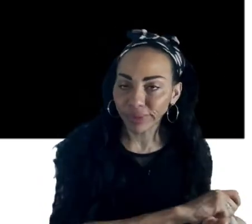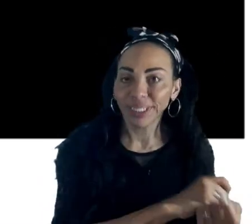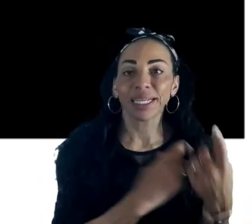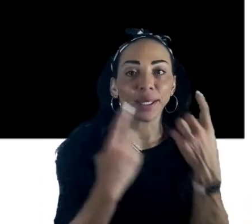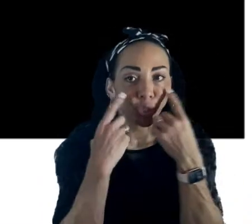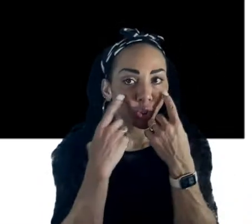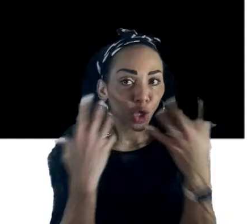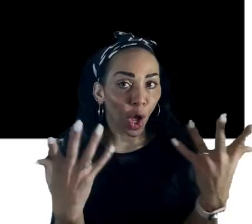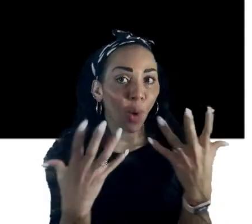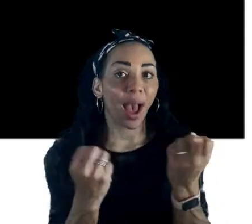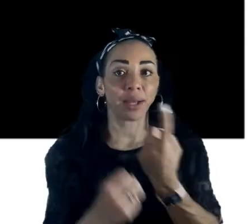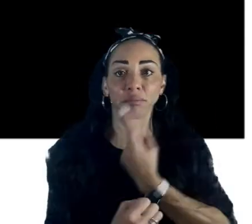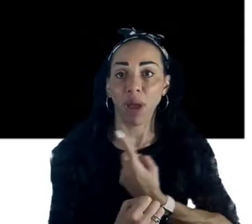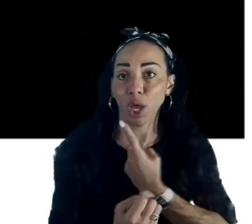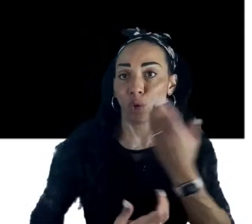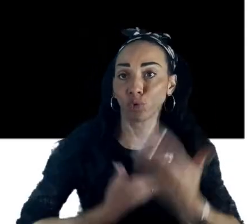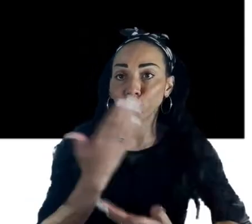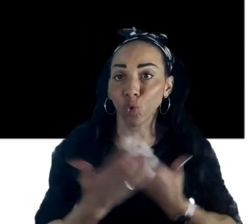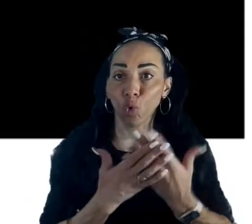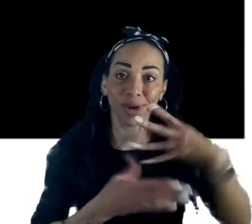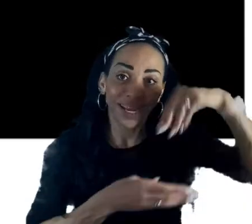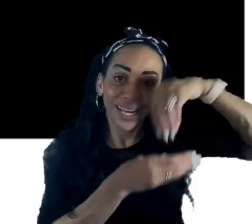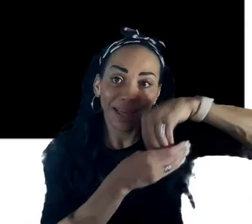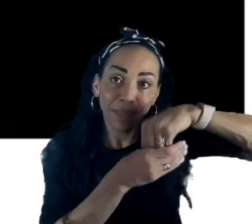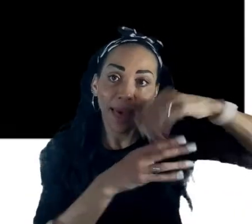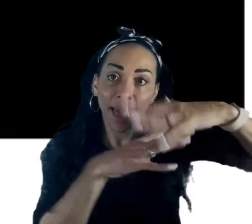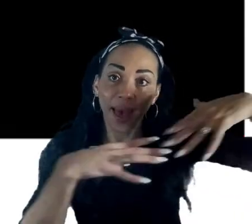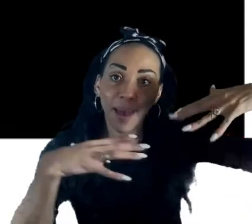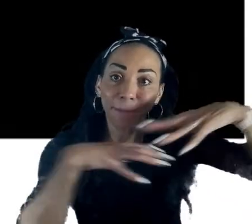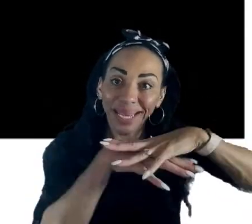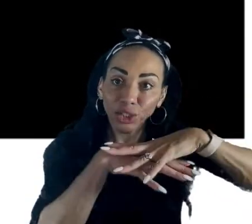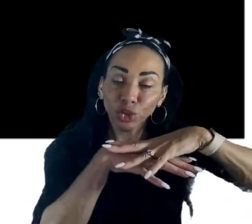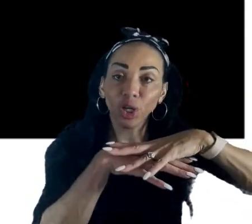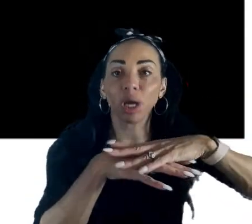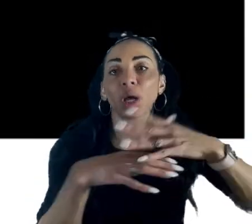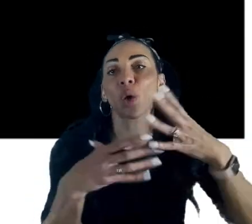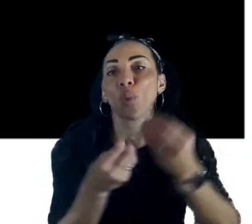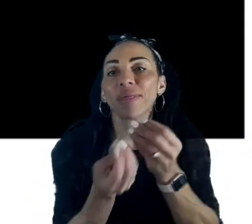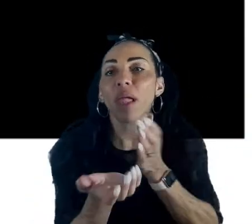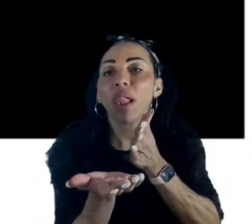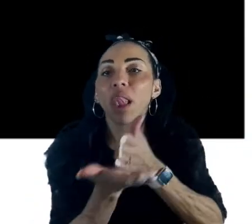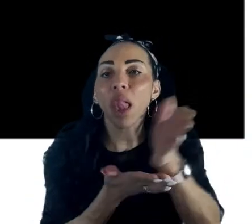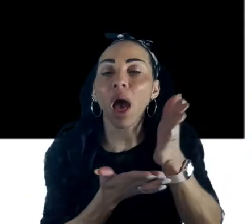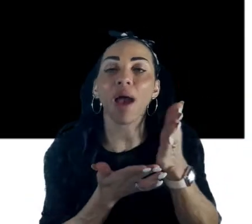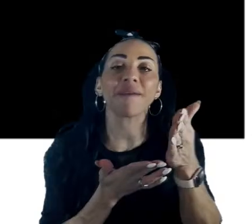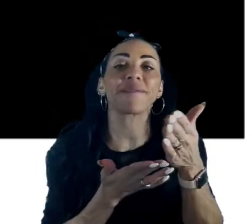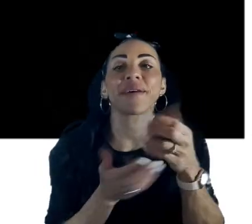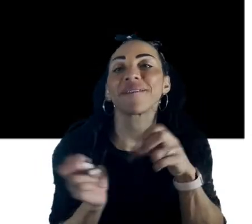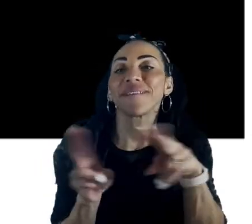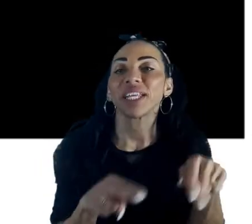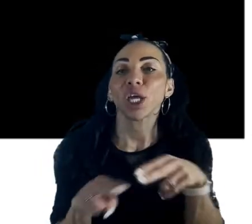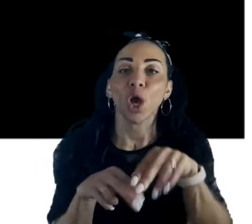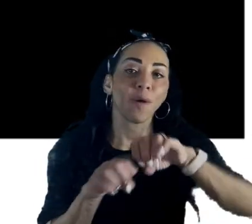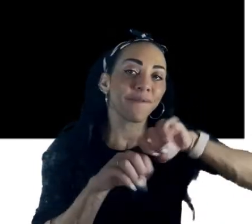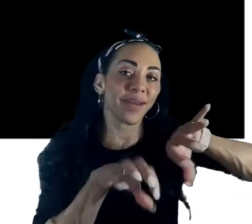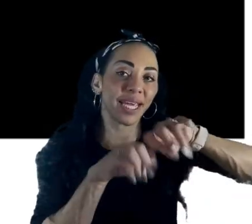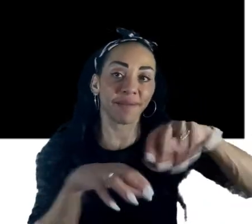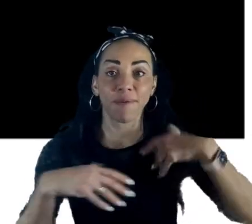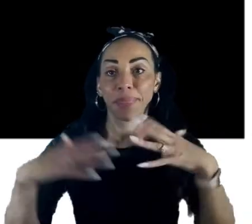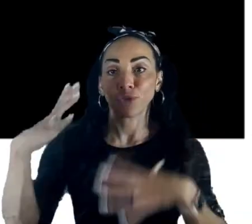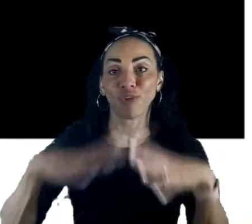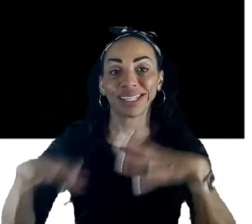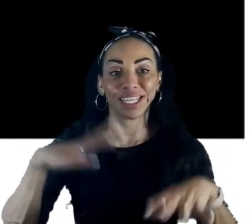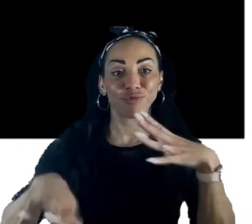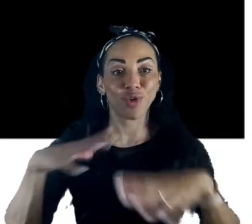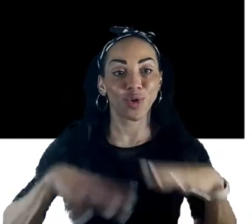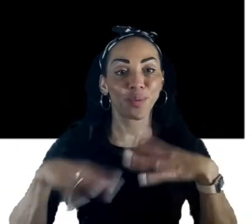autobiographical stories. So it had this live video feed from the dressing room, where I would sort of be more